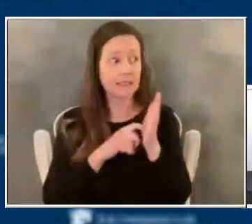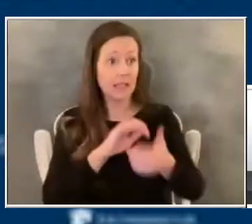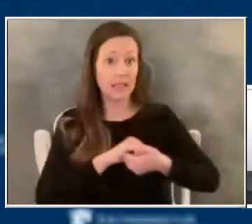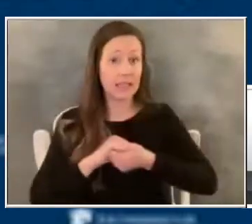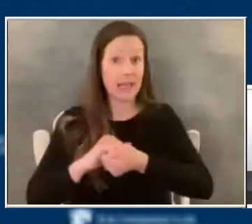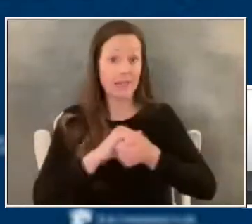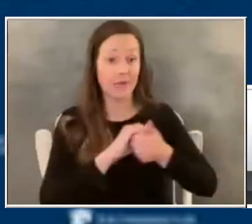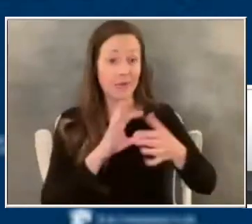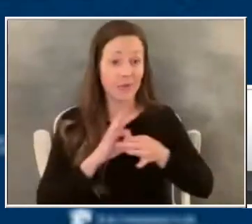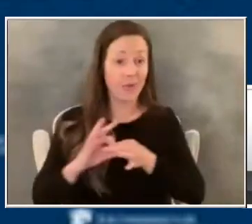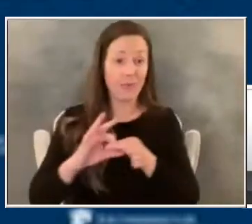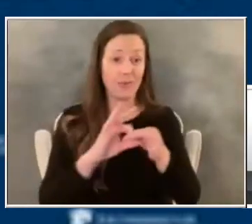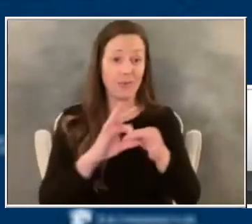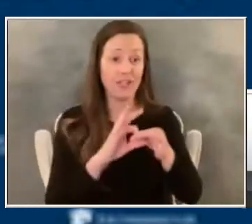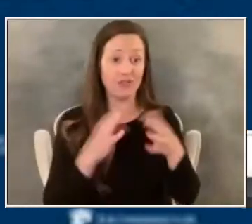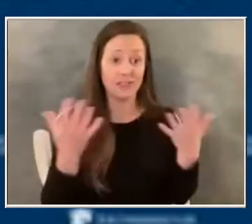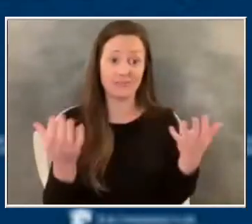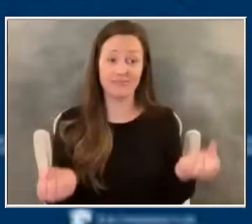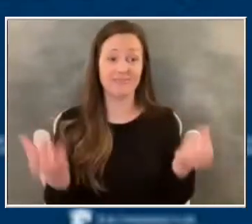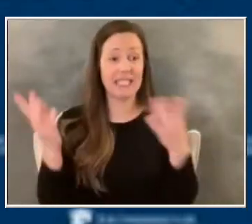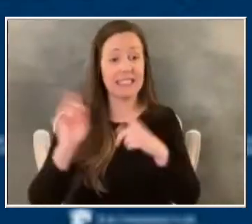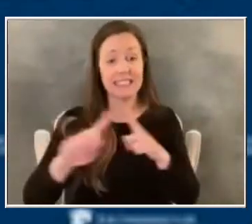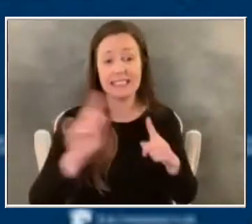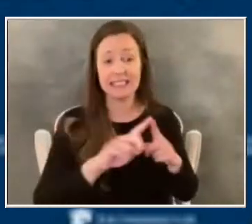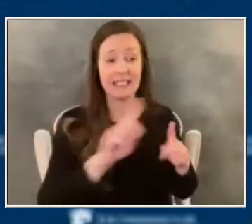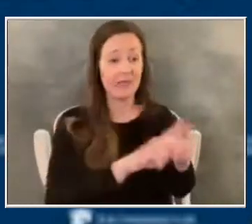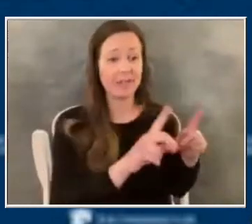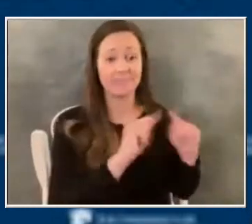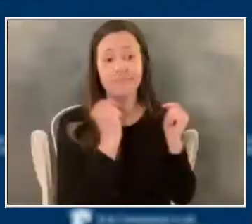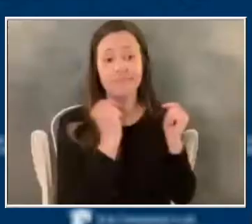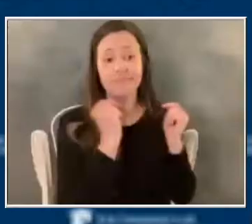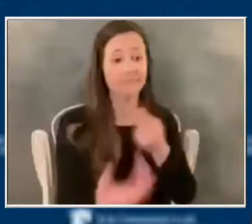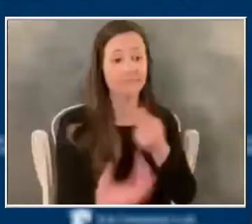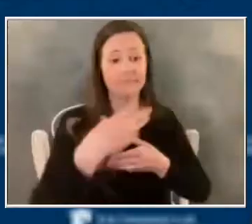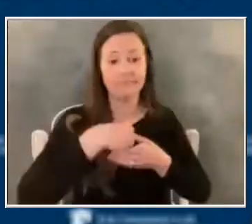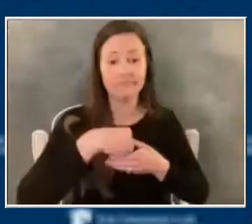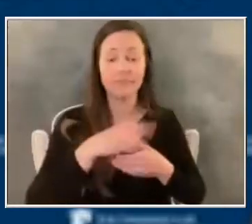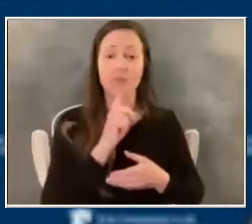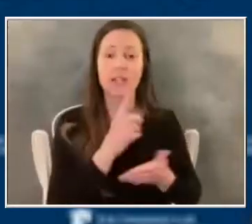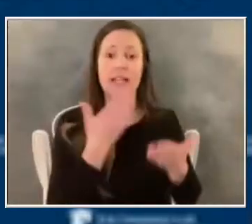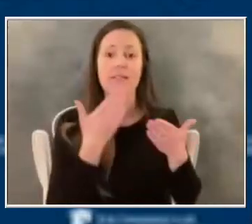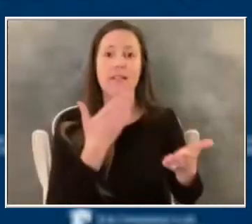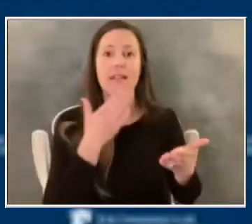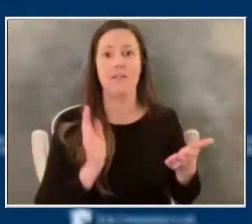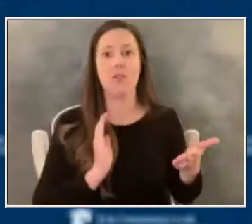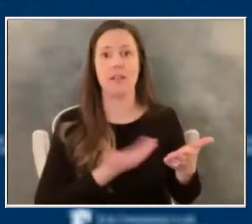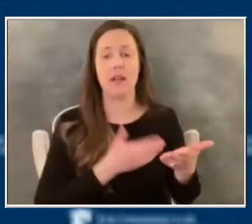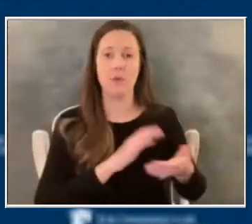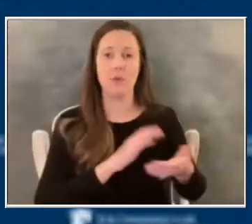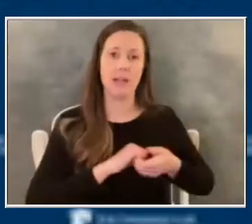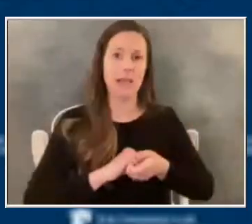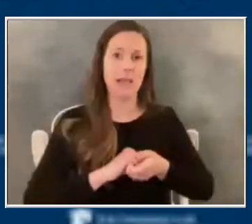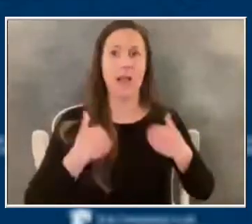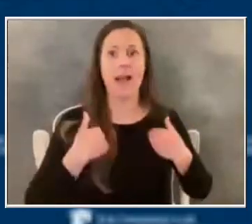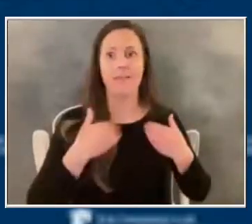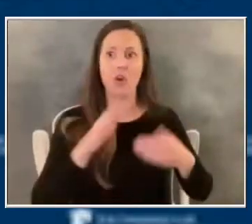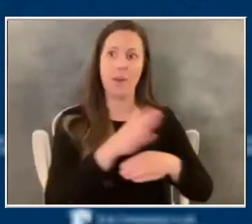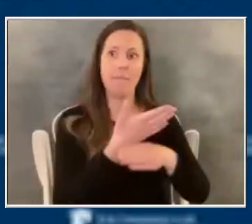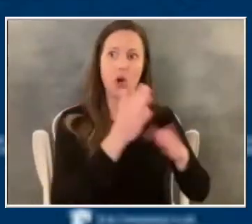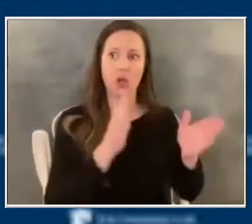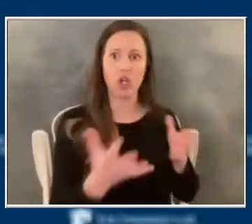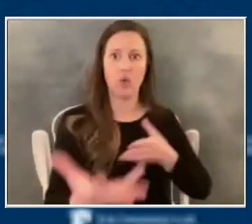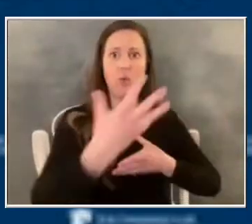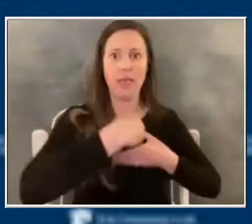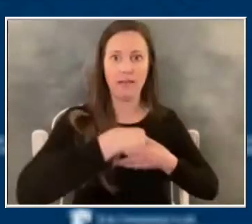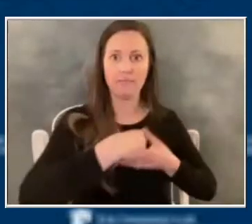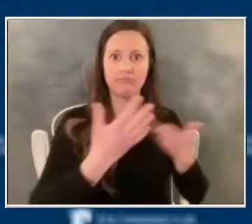cooperation across a number of entities. And so we're really thankful as a Care Collaborative to have our partners willing to work with us and to